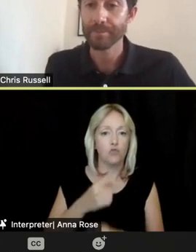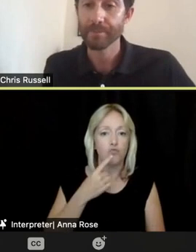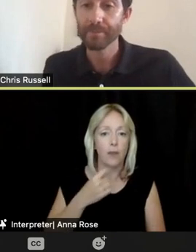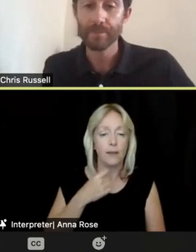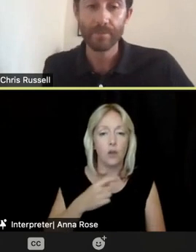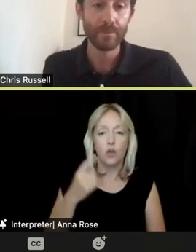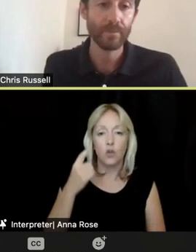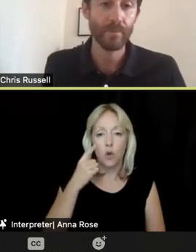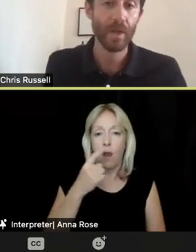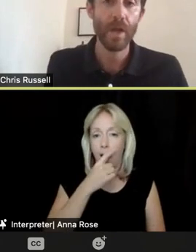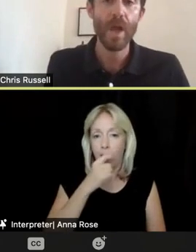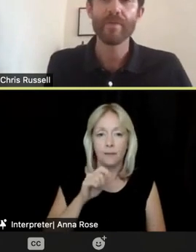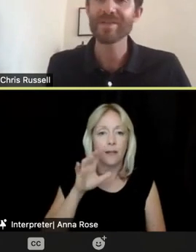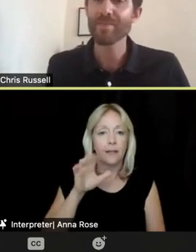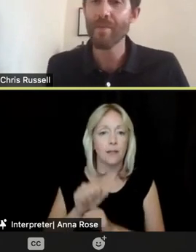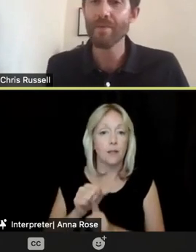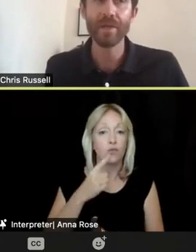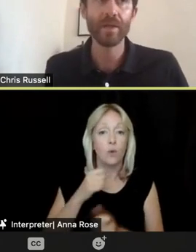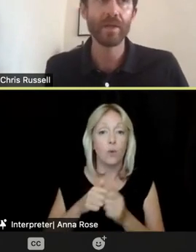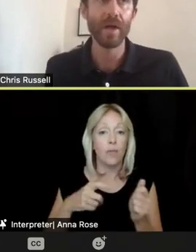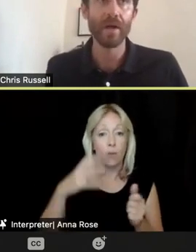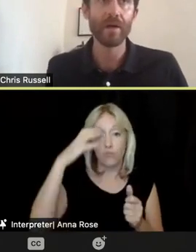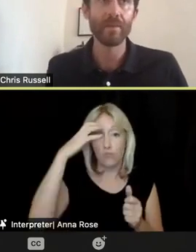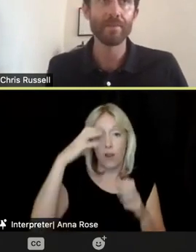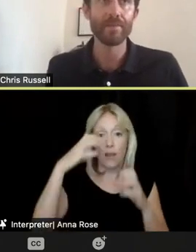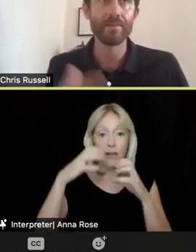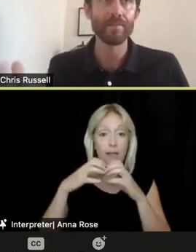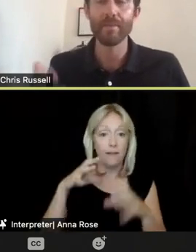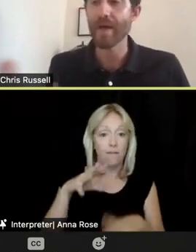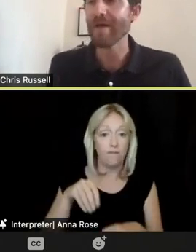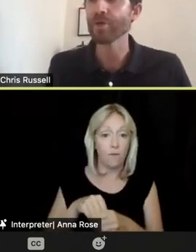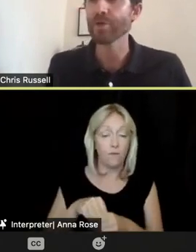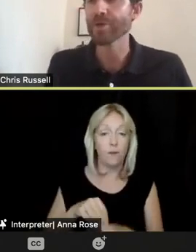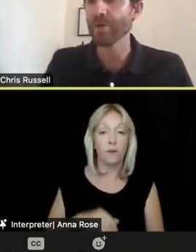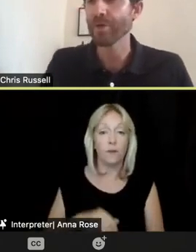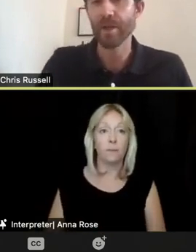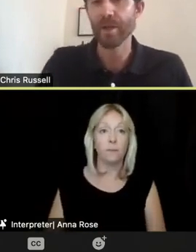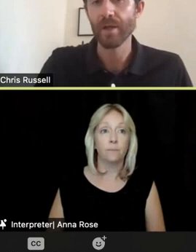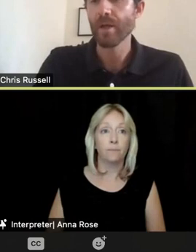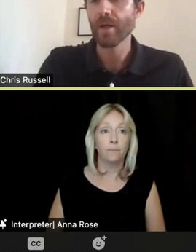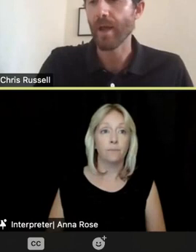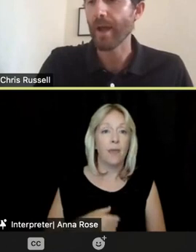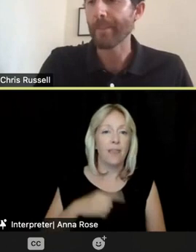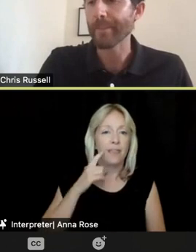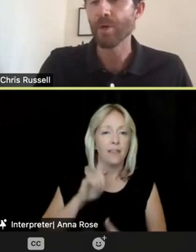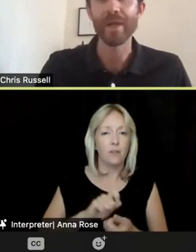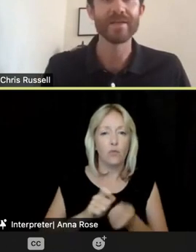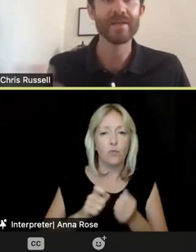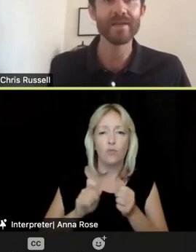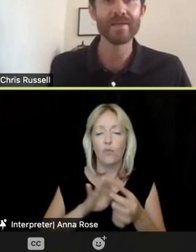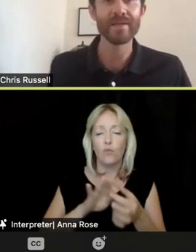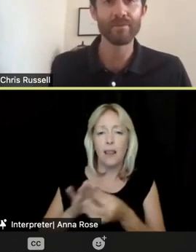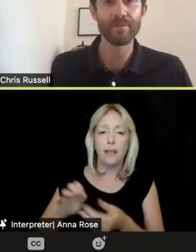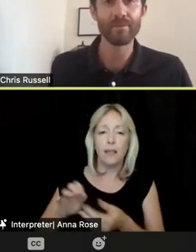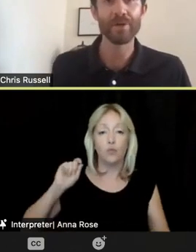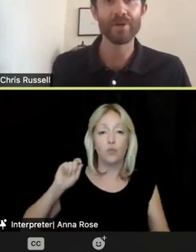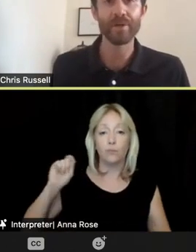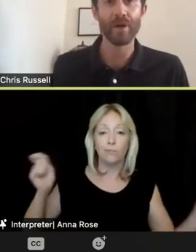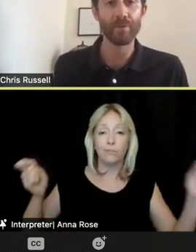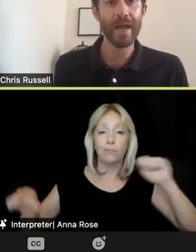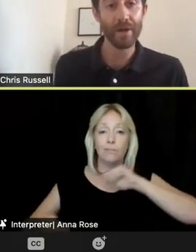red. Okay. That's probably an evolutional thing, because things